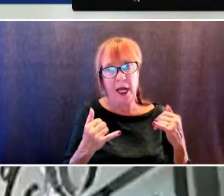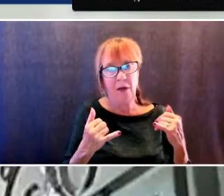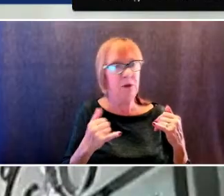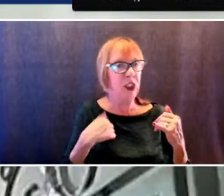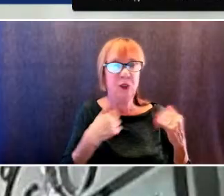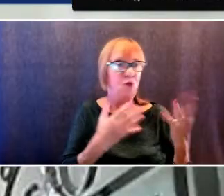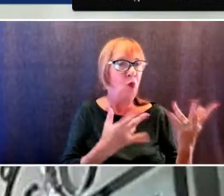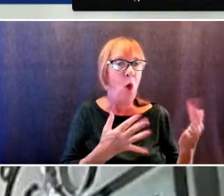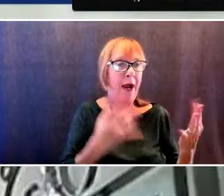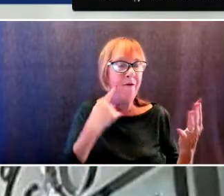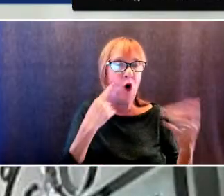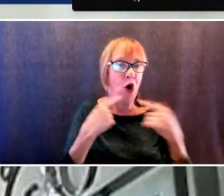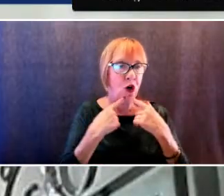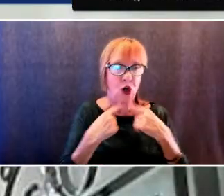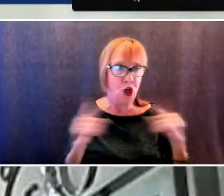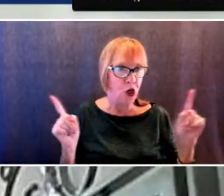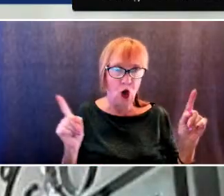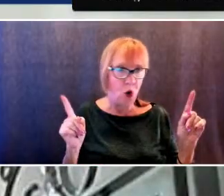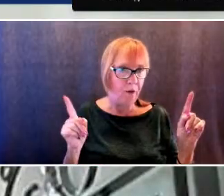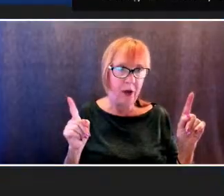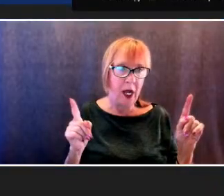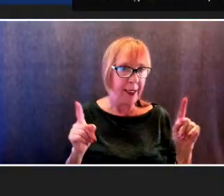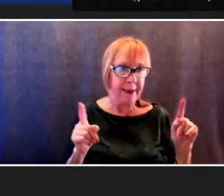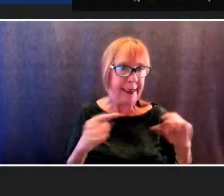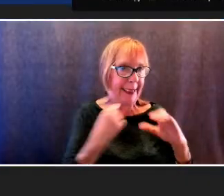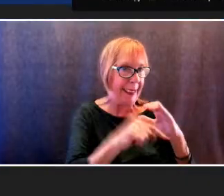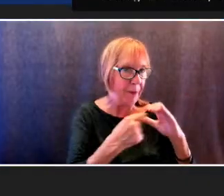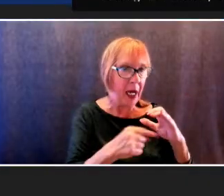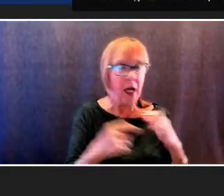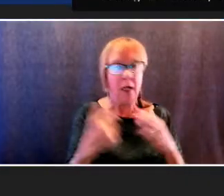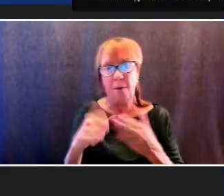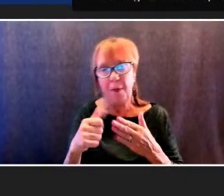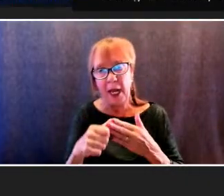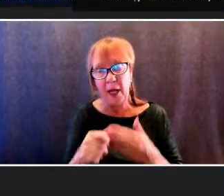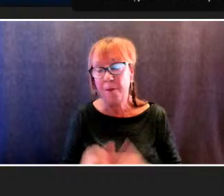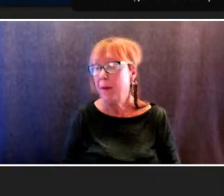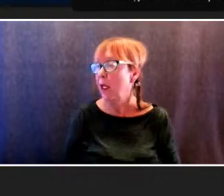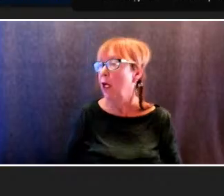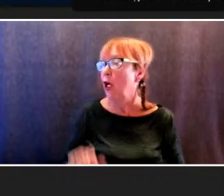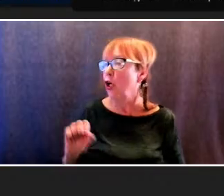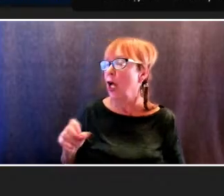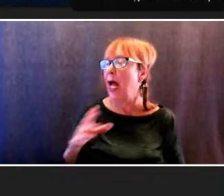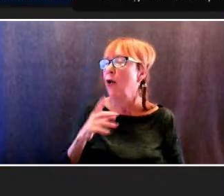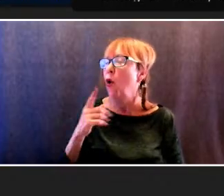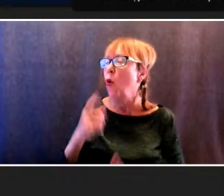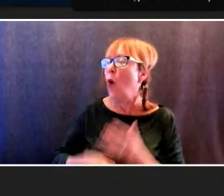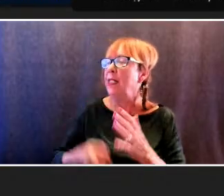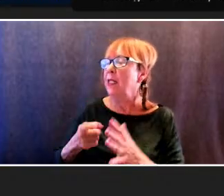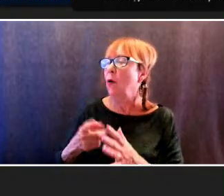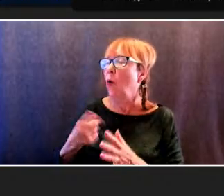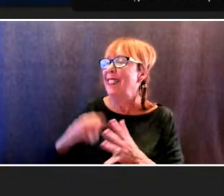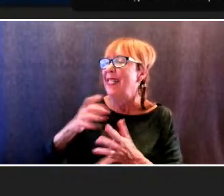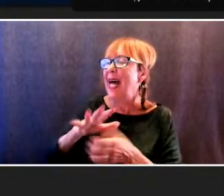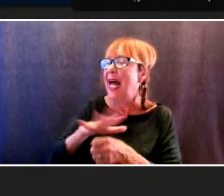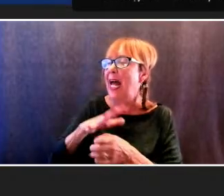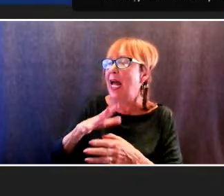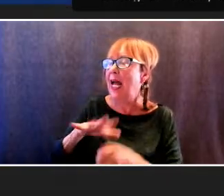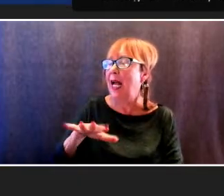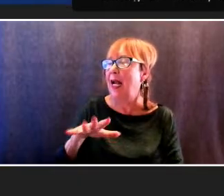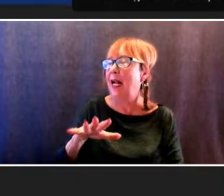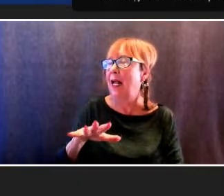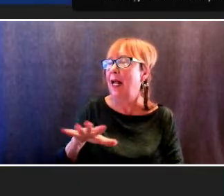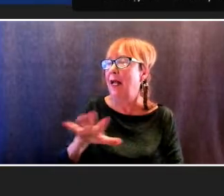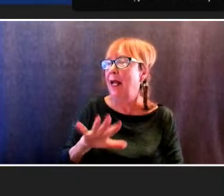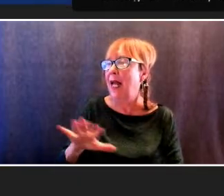notification, email or mail. Great. And a follow-up question, what is the estimated cost per property to hook up to